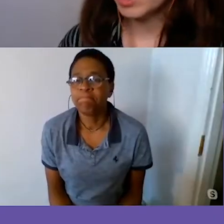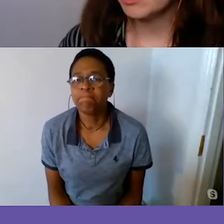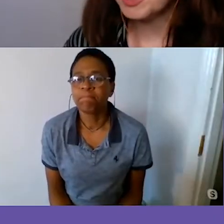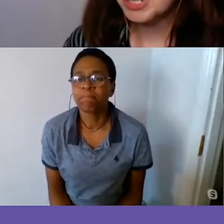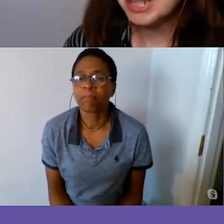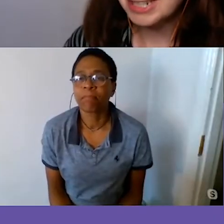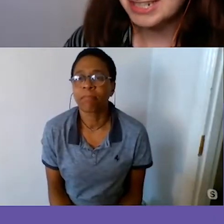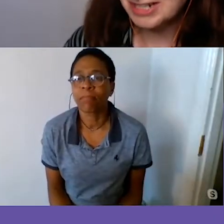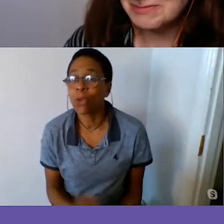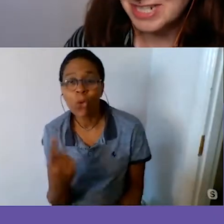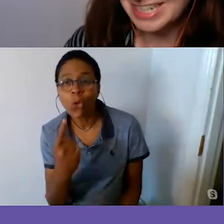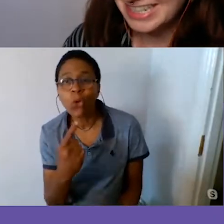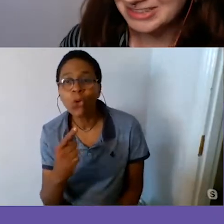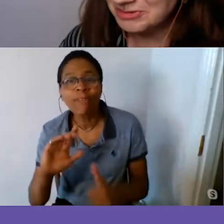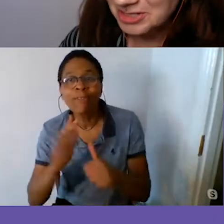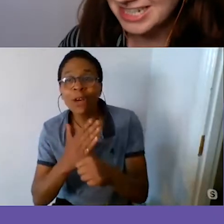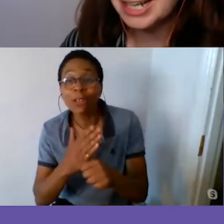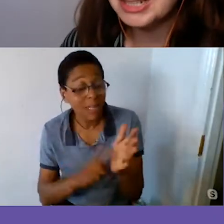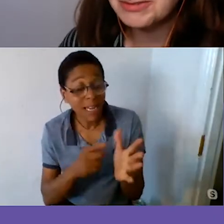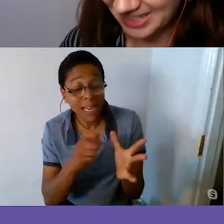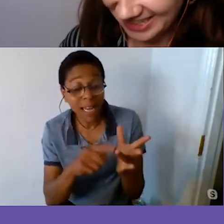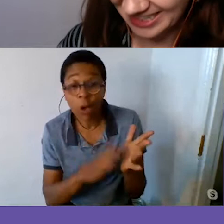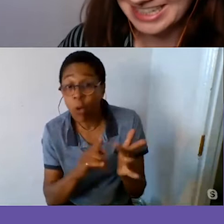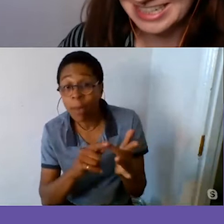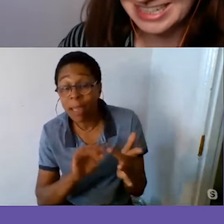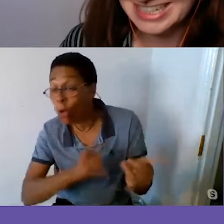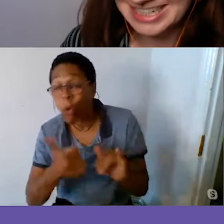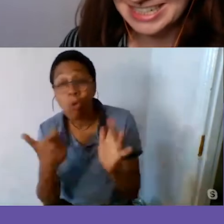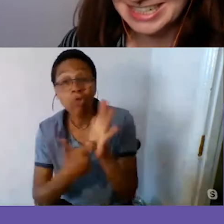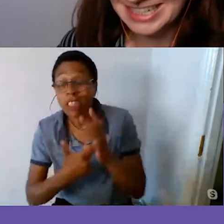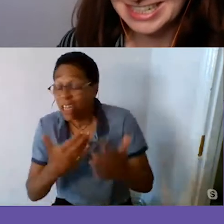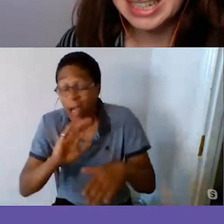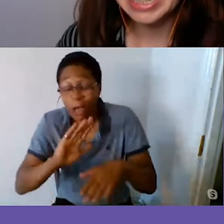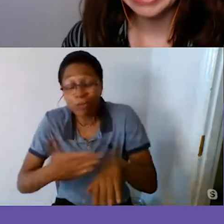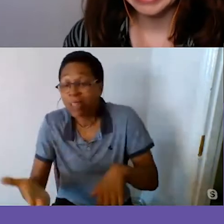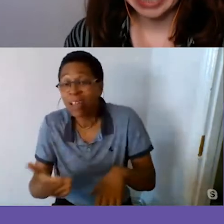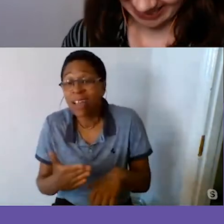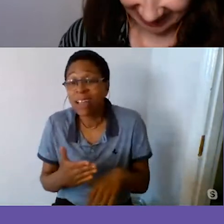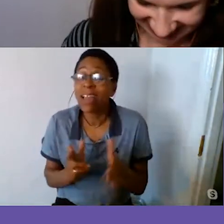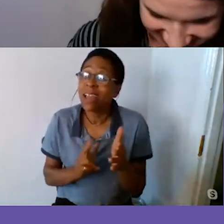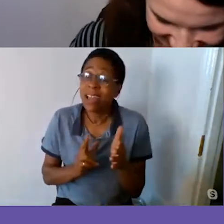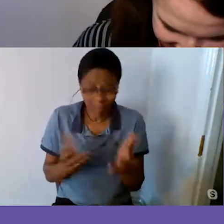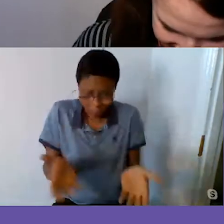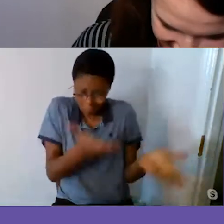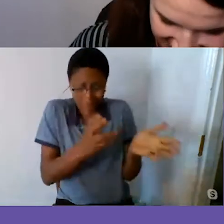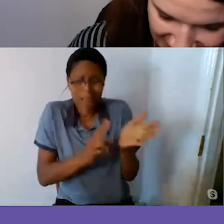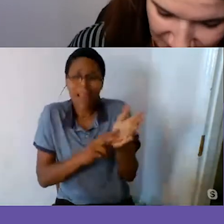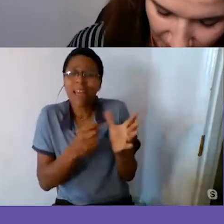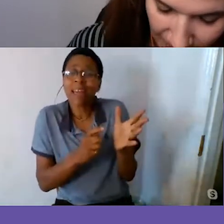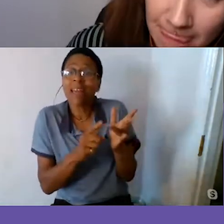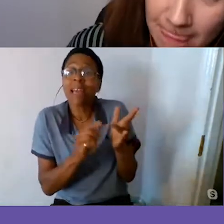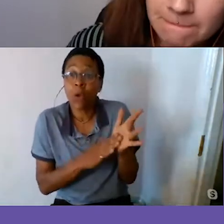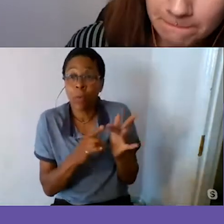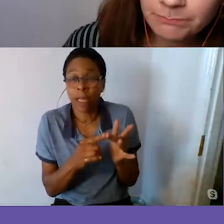Anyone want to go first? Naomi or Rasheen? I don't mind. Naomi, go ahead. I mean,